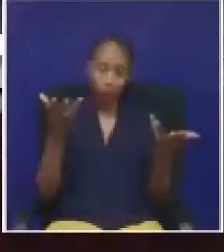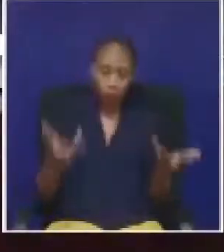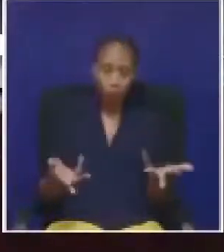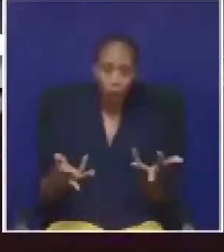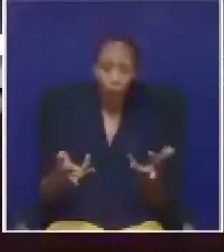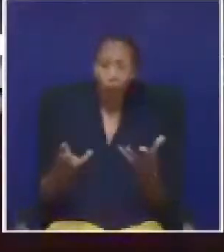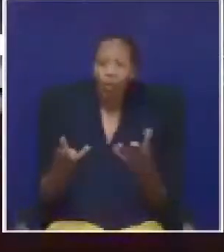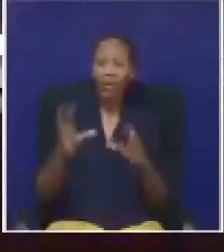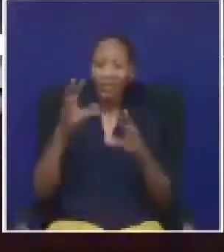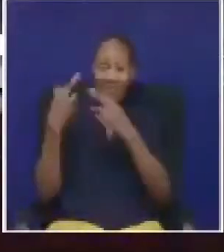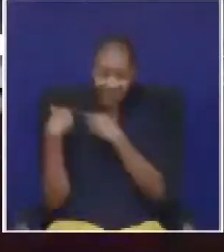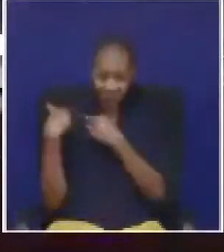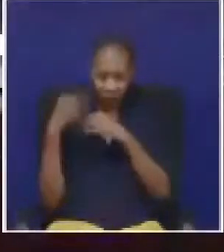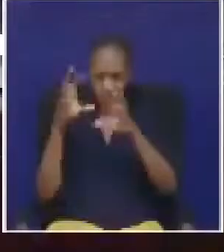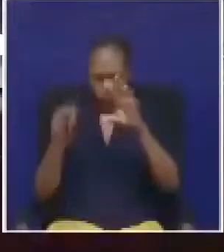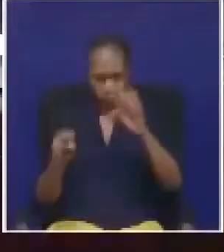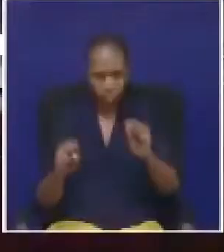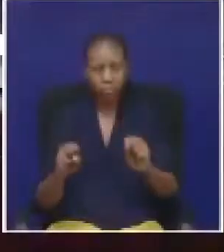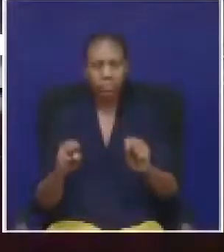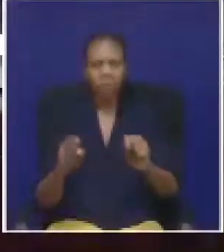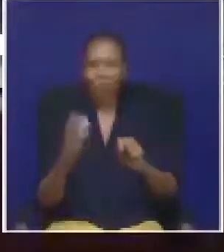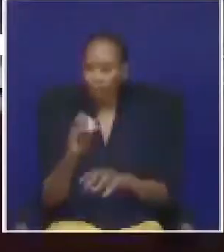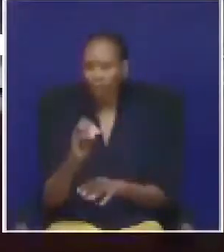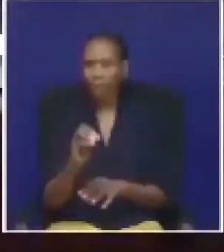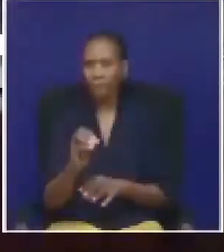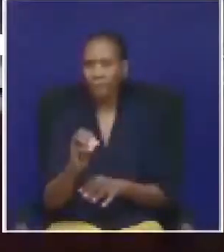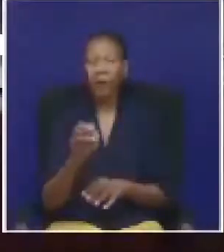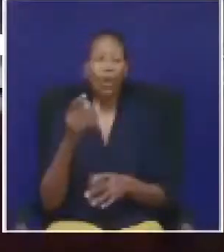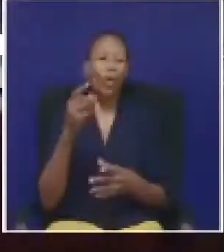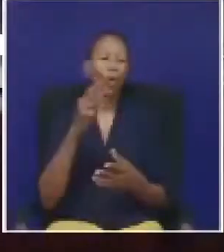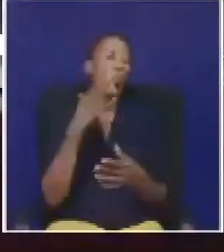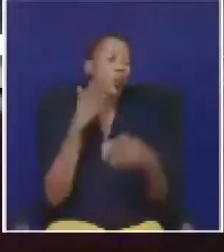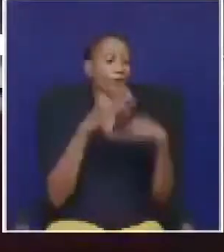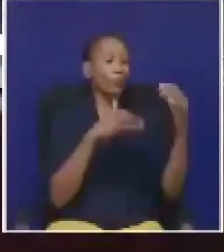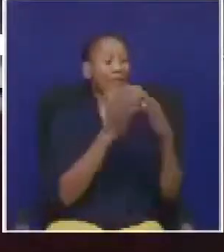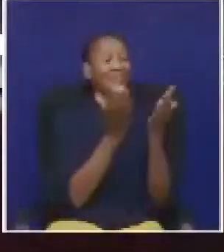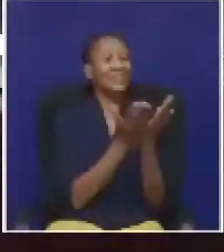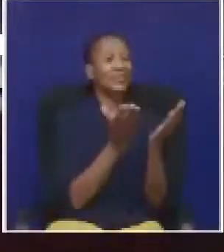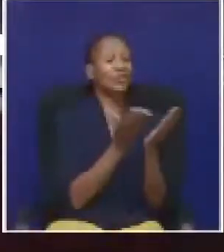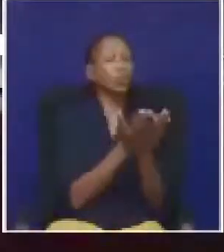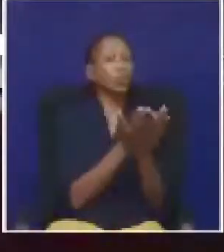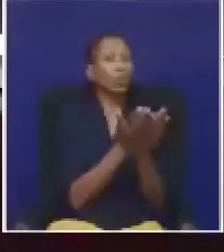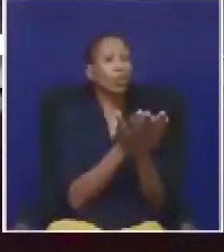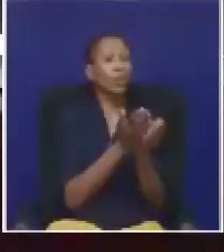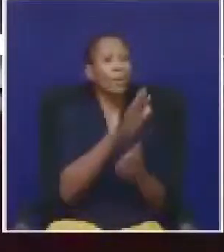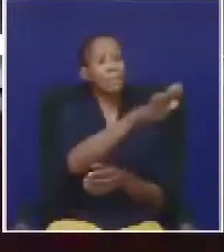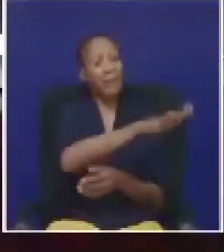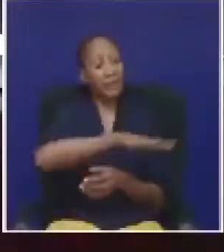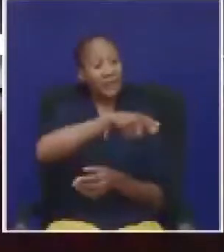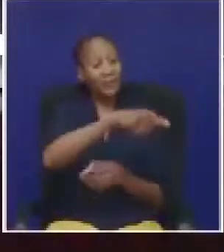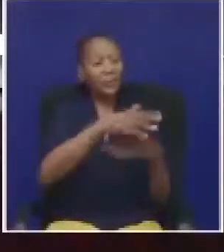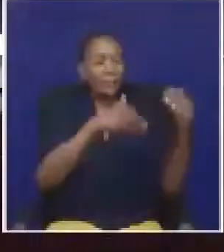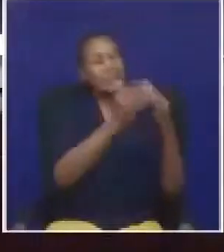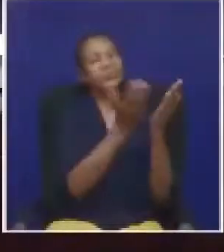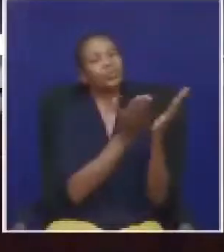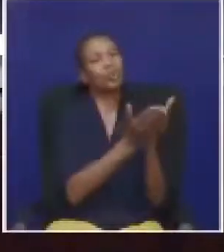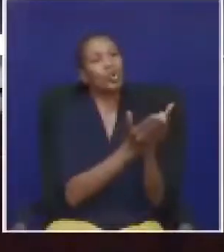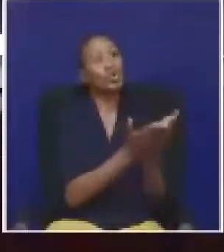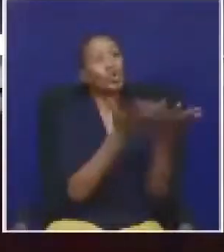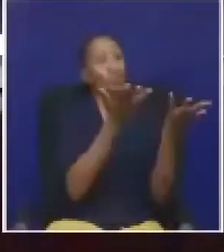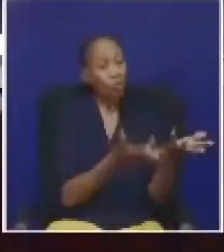accountability is there. Because when you build a school in a particular area, surely the DG